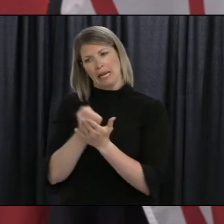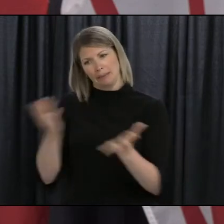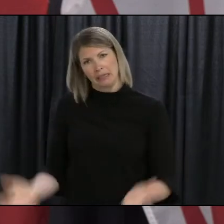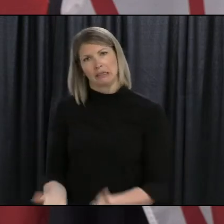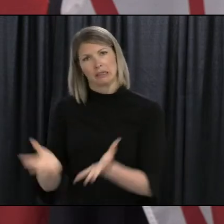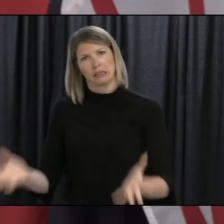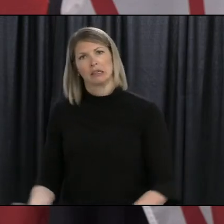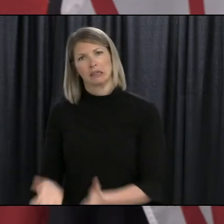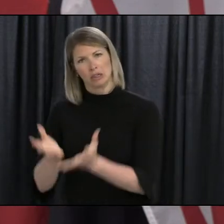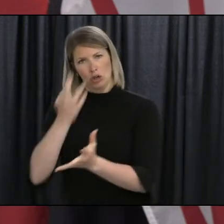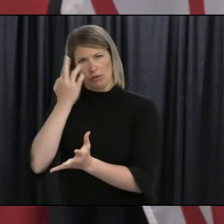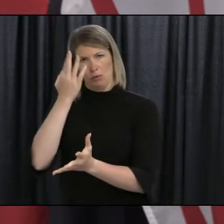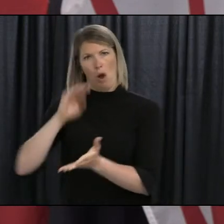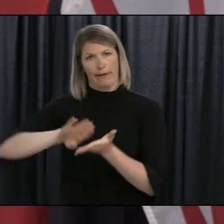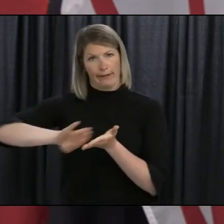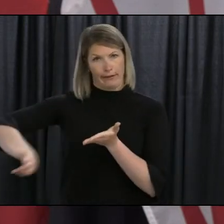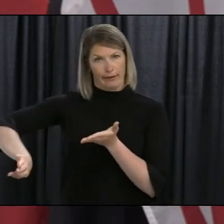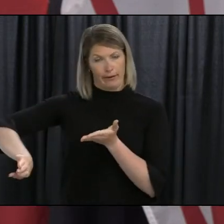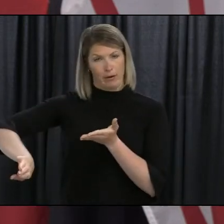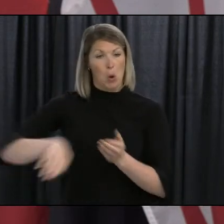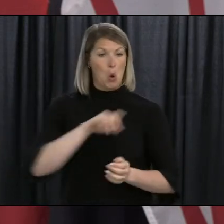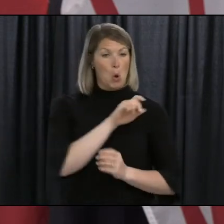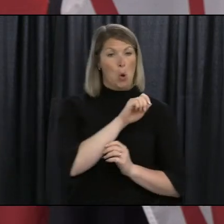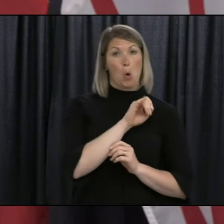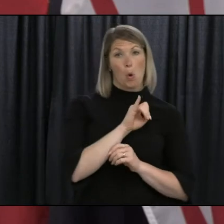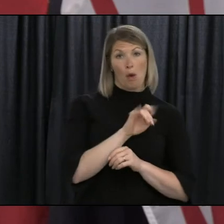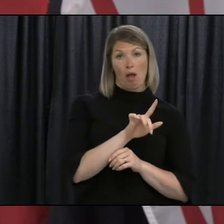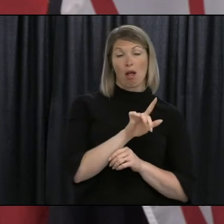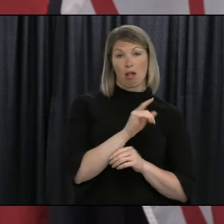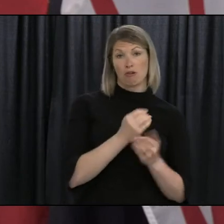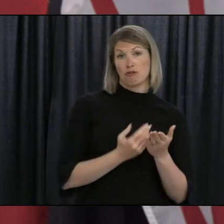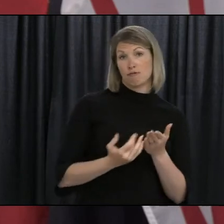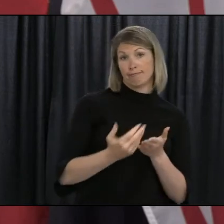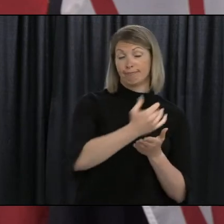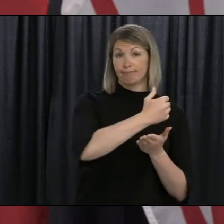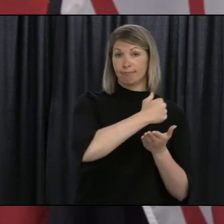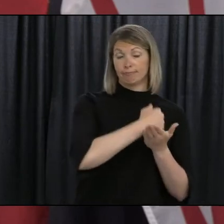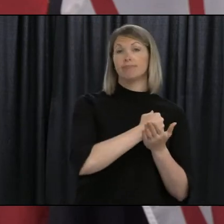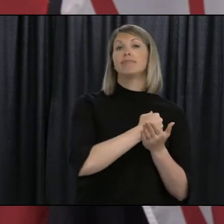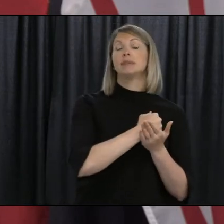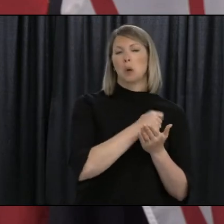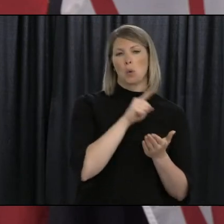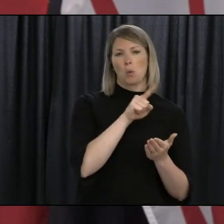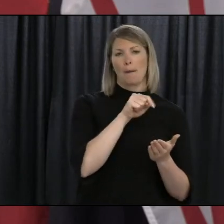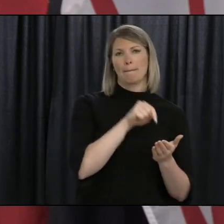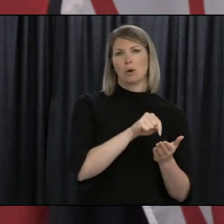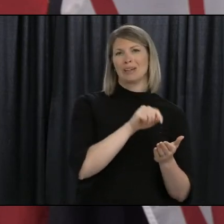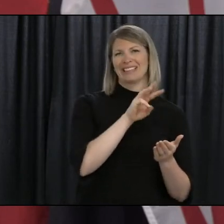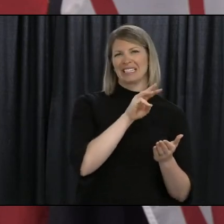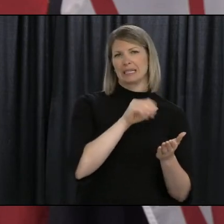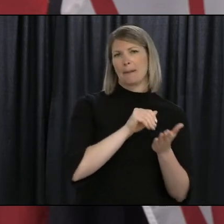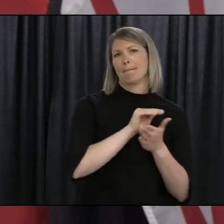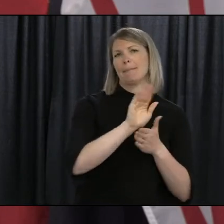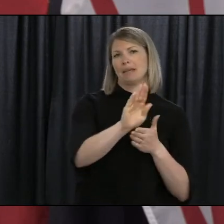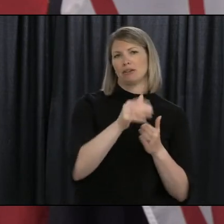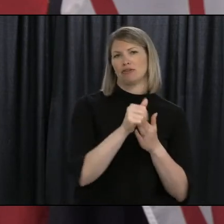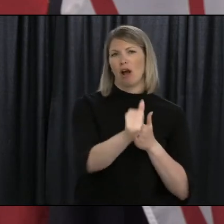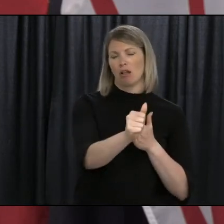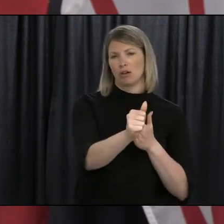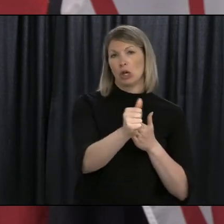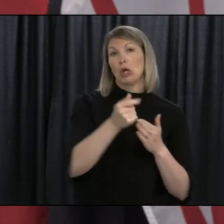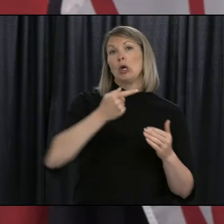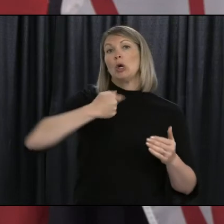Oil represents $1 billion in revenue for 2019-20. We anticipate